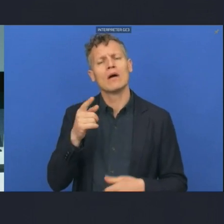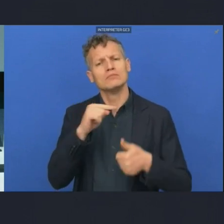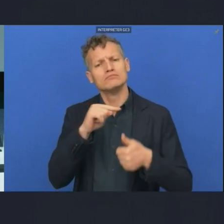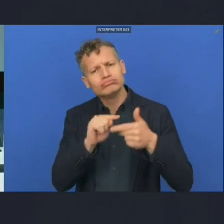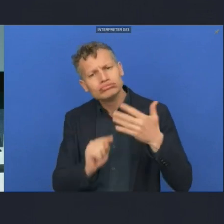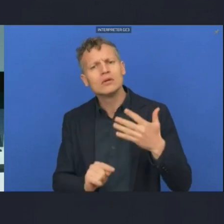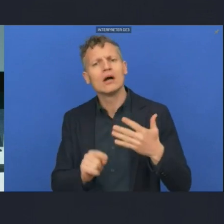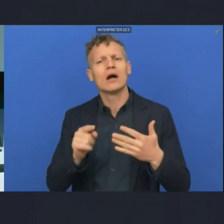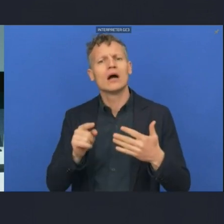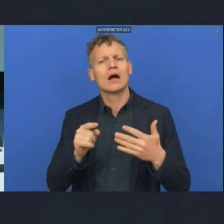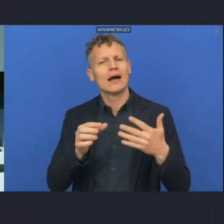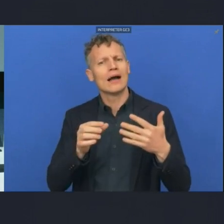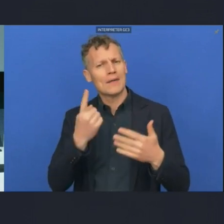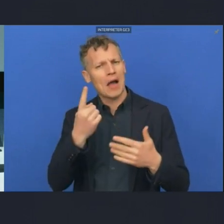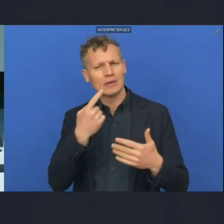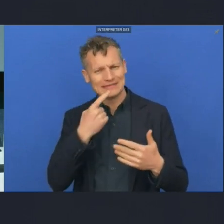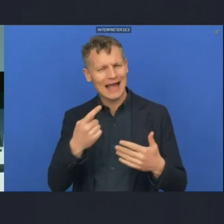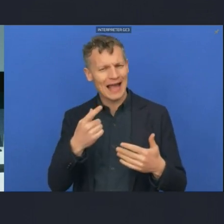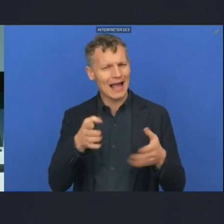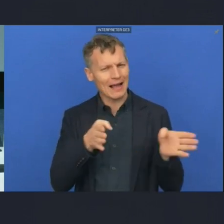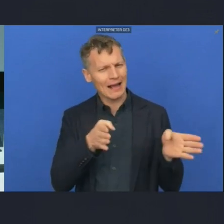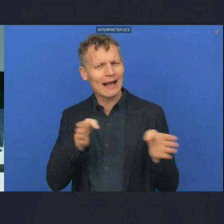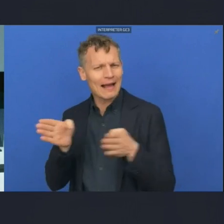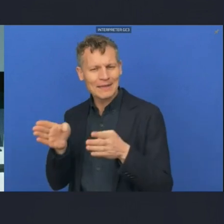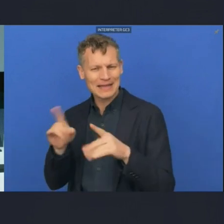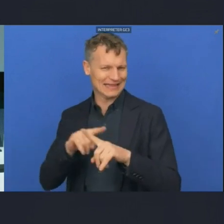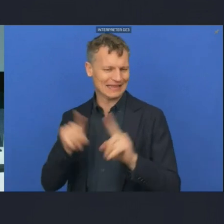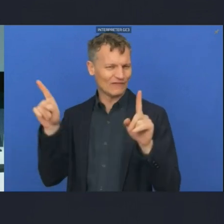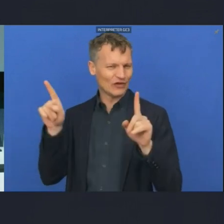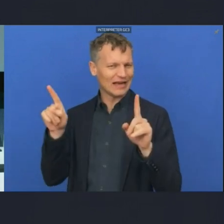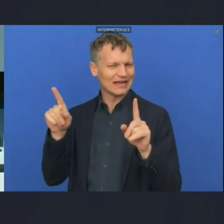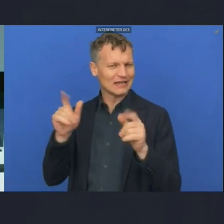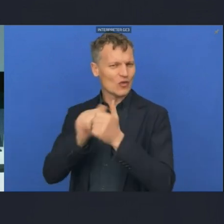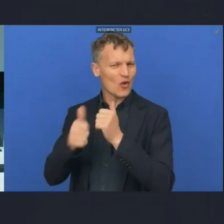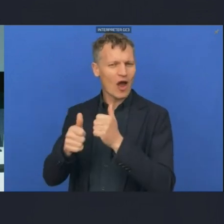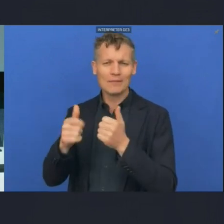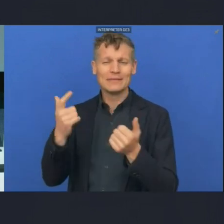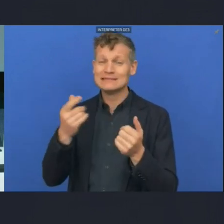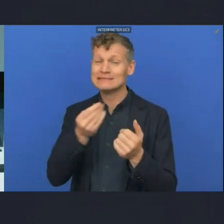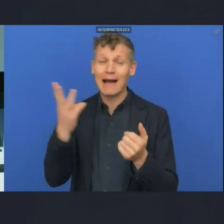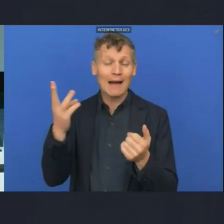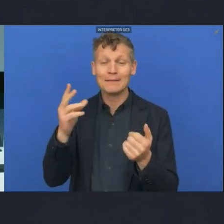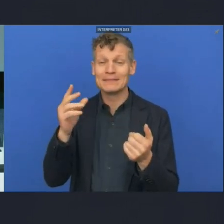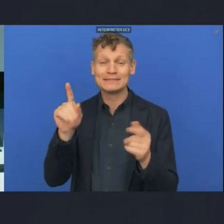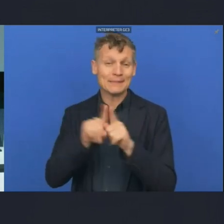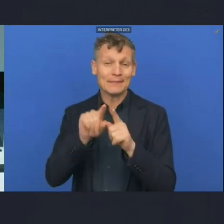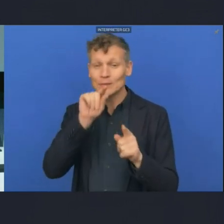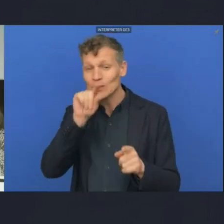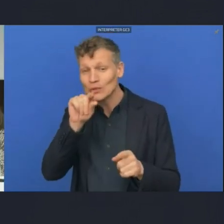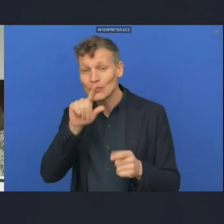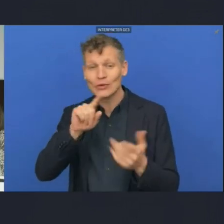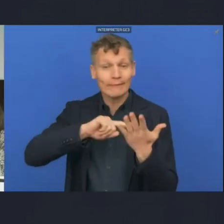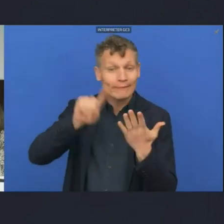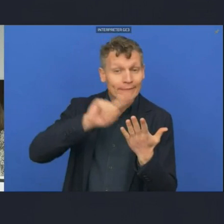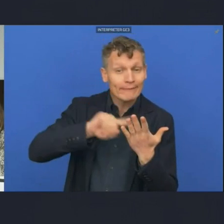different way of practicing sport through your social media and maybe other evidence that came to you. And you've tried to